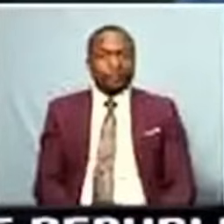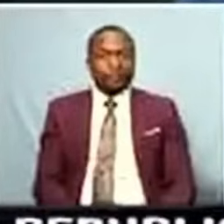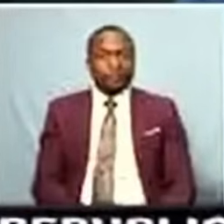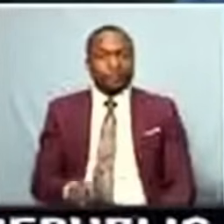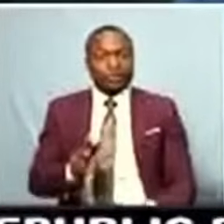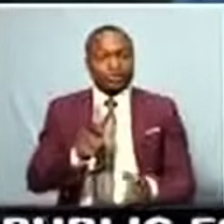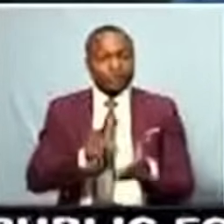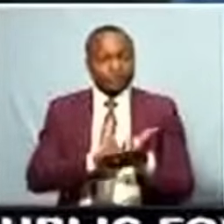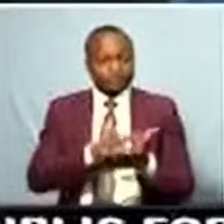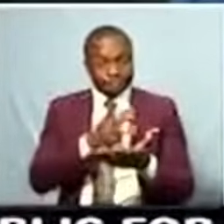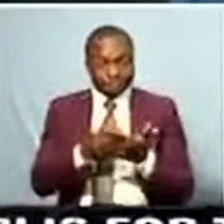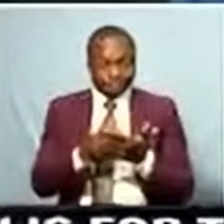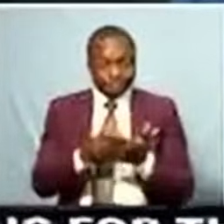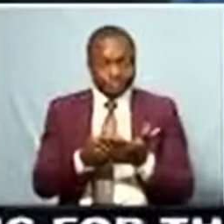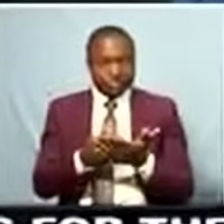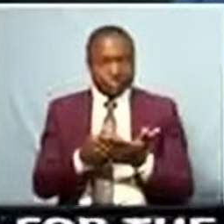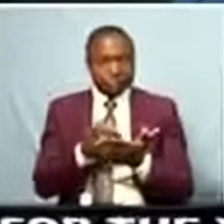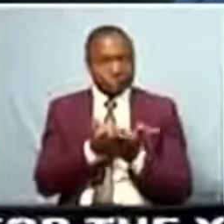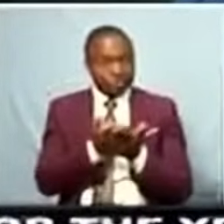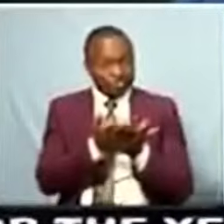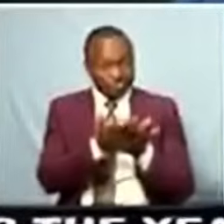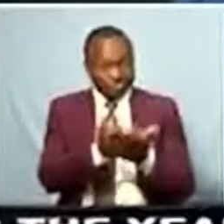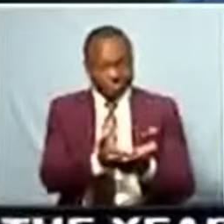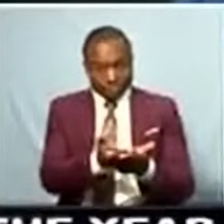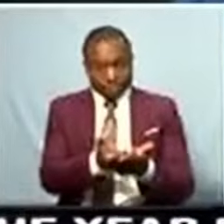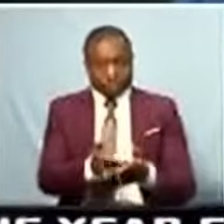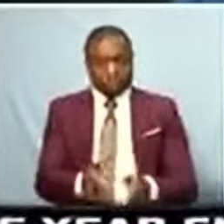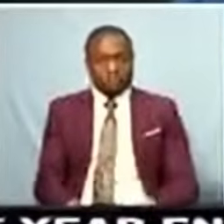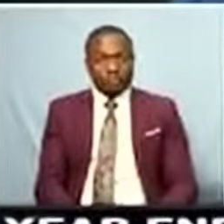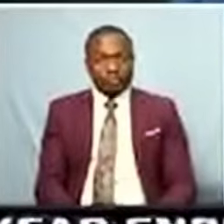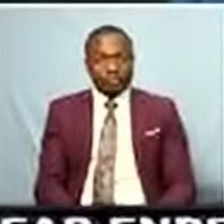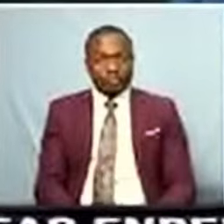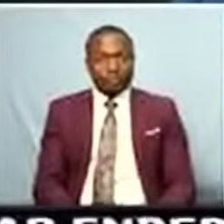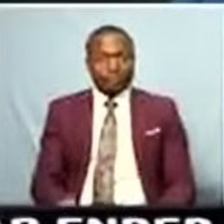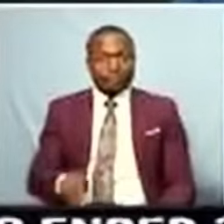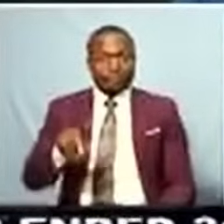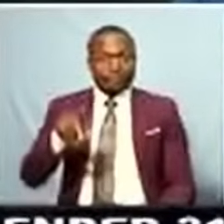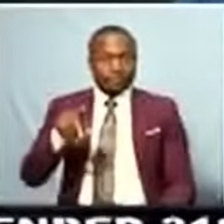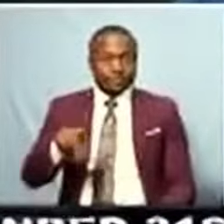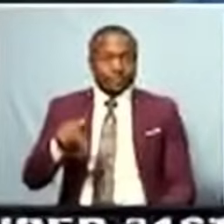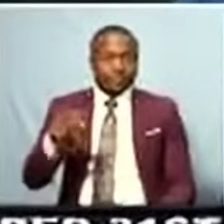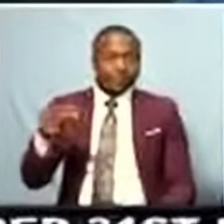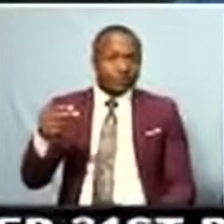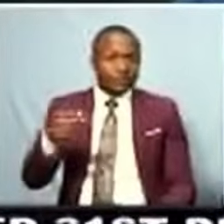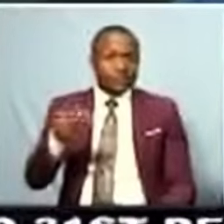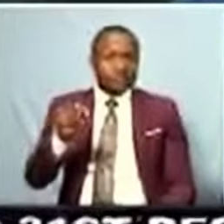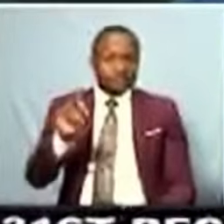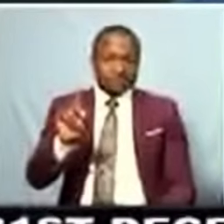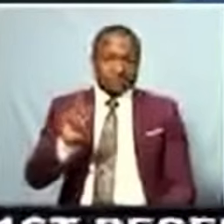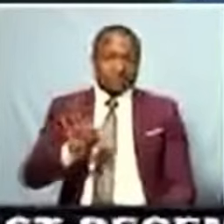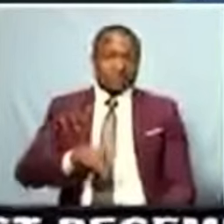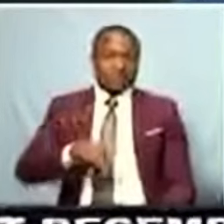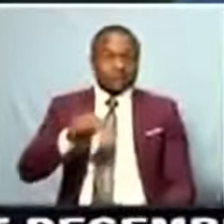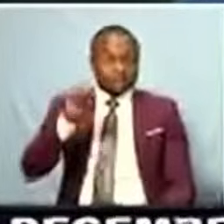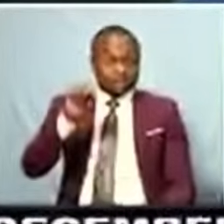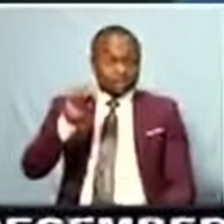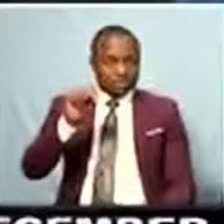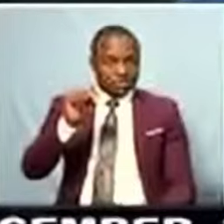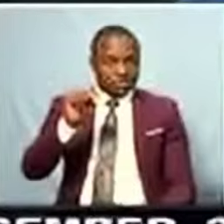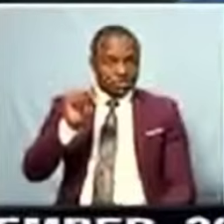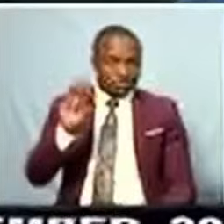witness is submitting on, the PhD from Northwestern, are